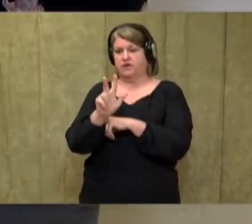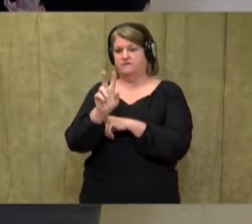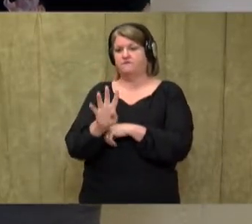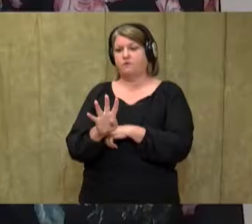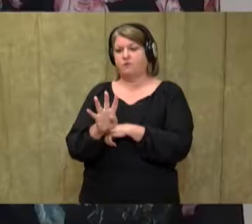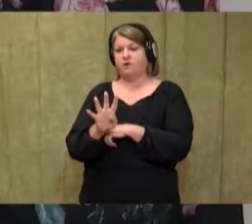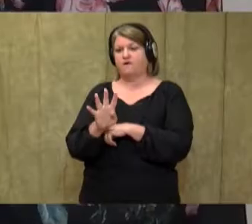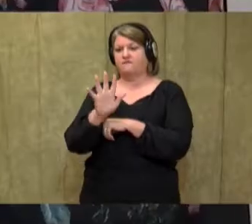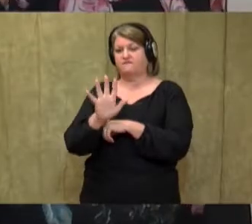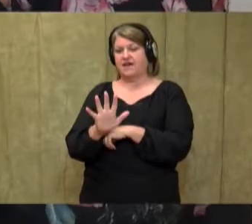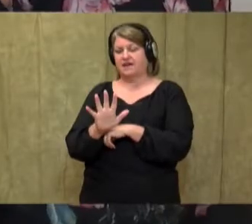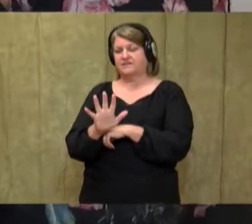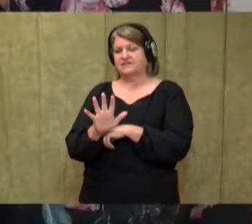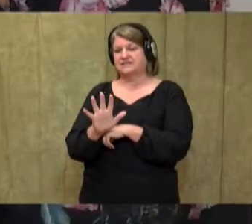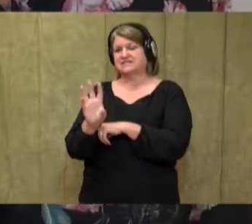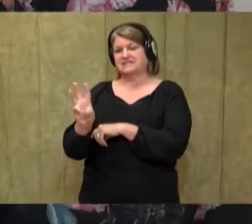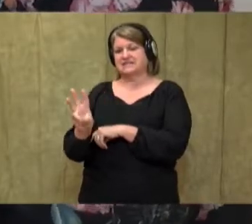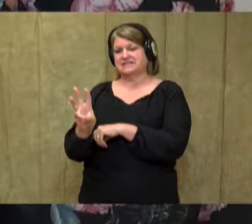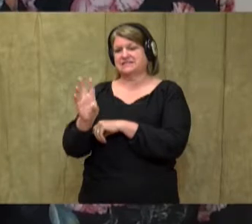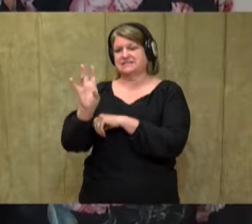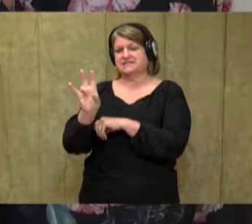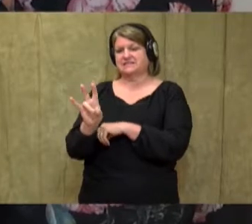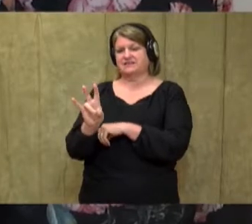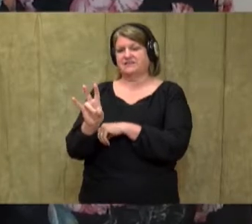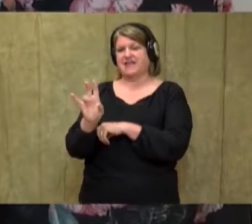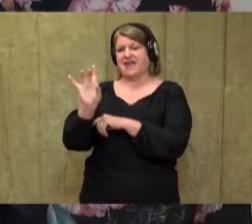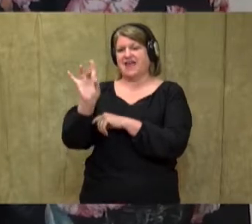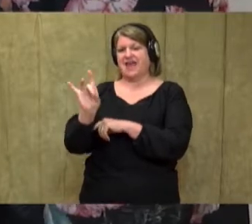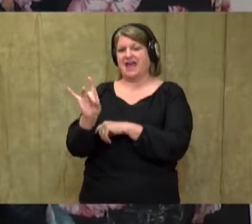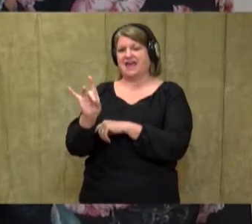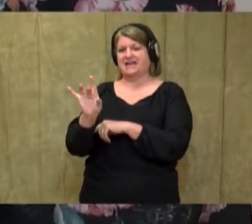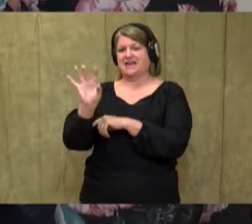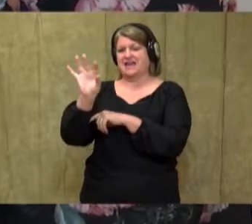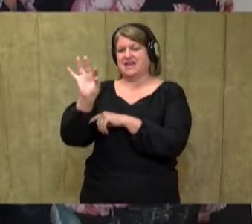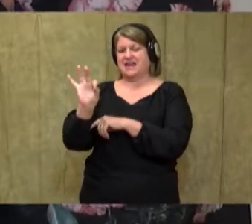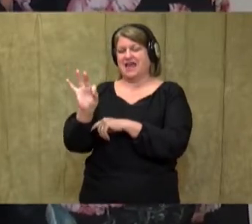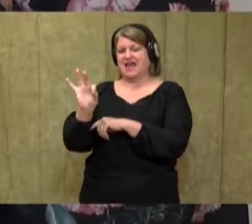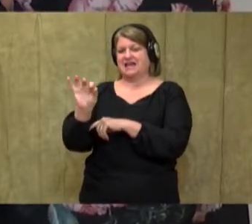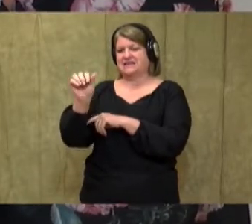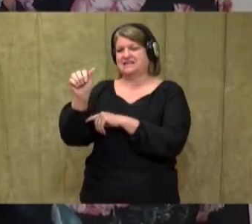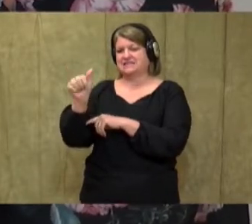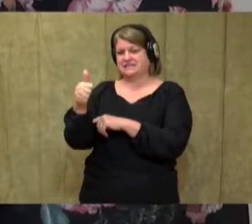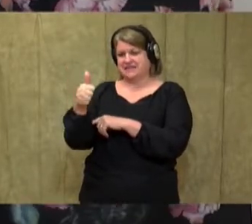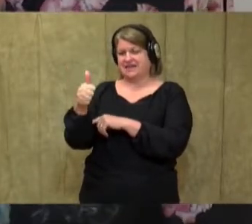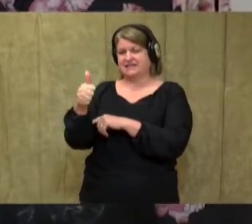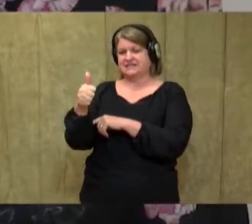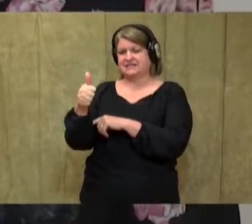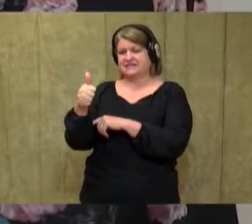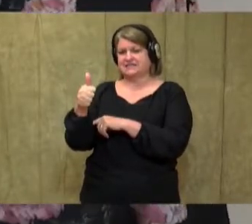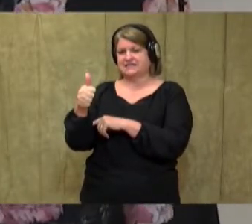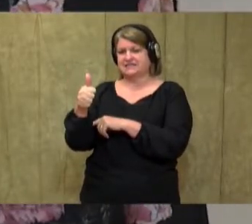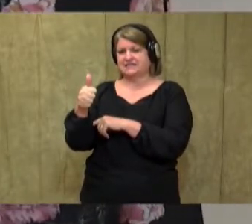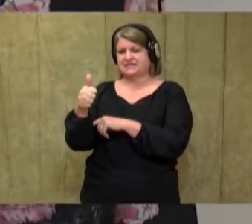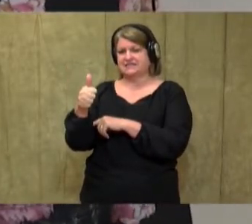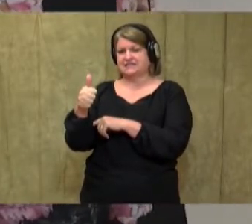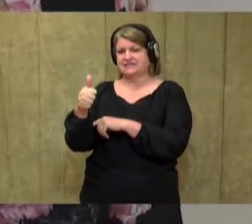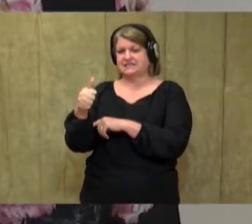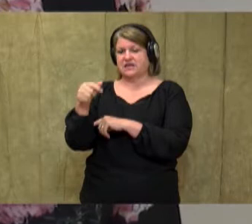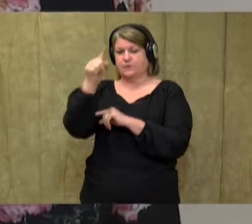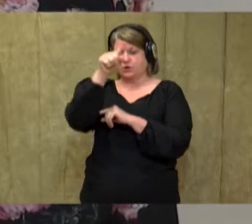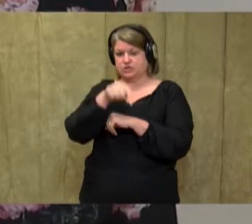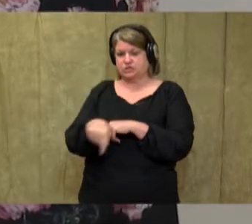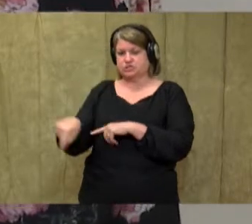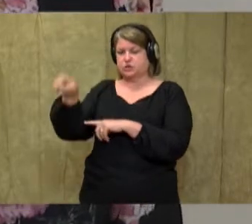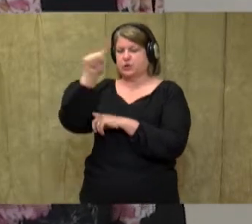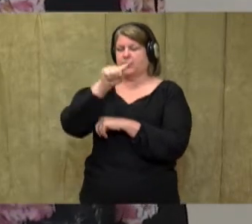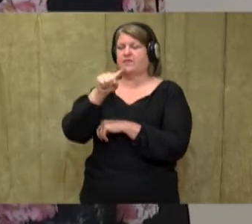4, 5, 6, 7, 8, 9, 10. I'm going to circle this because